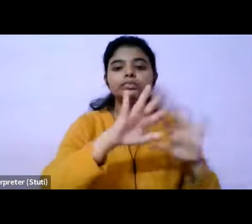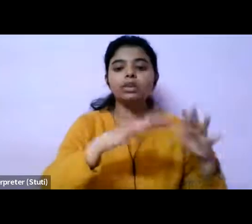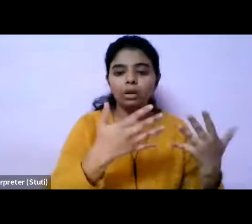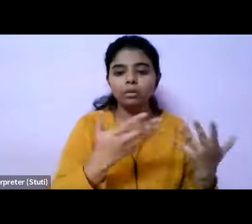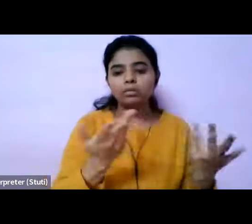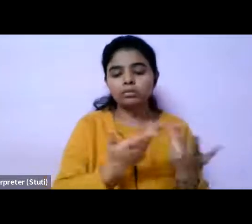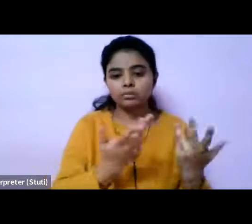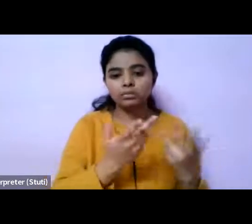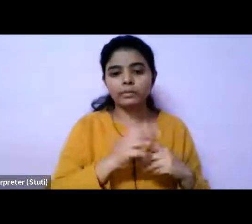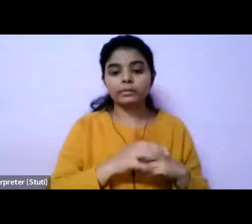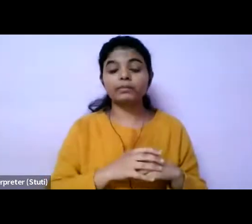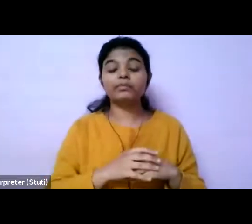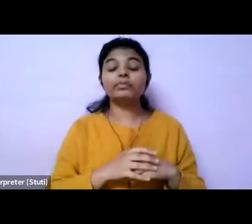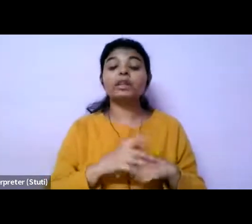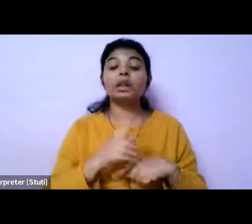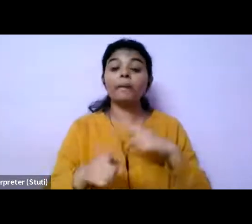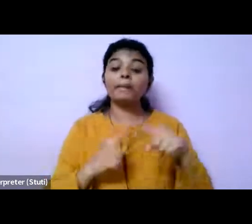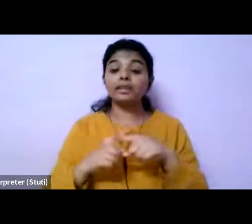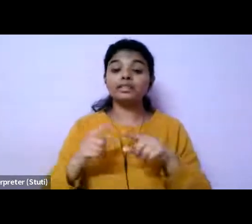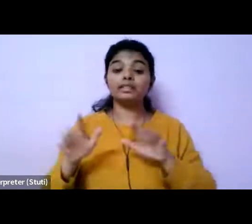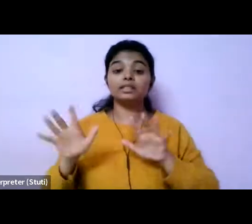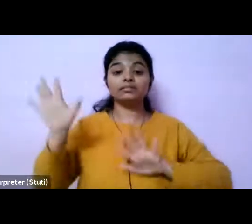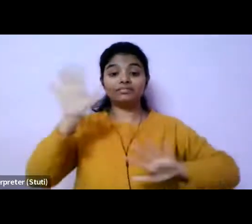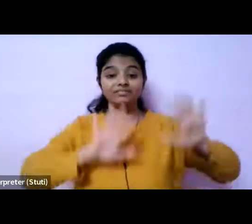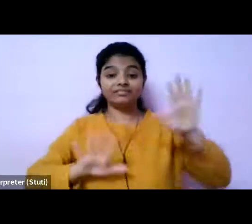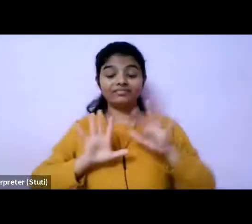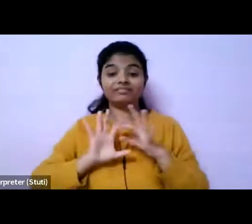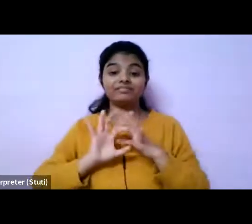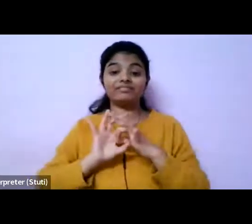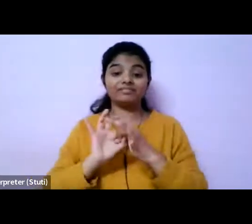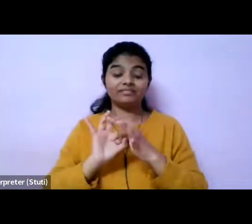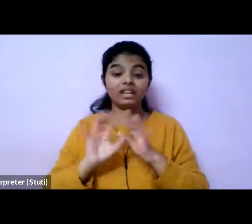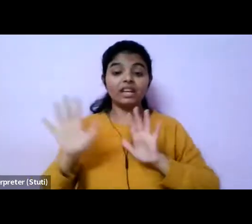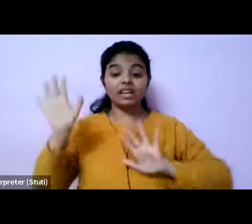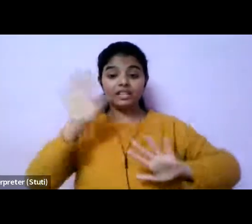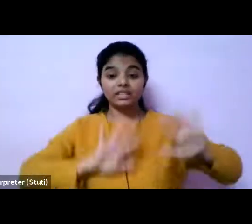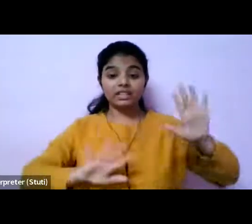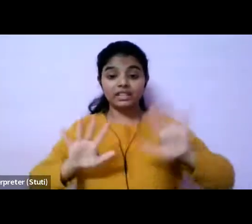to a practicing theater person who actually,